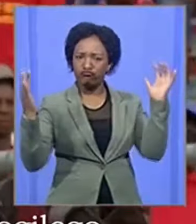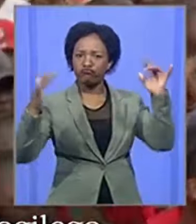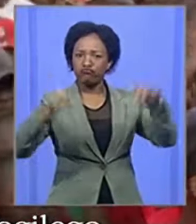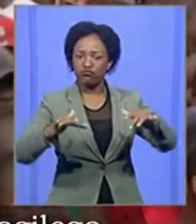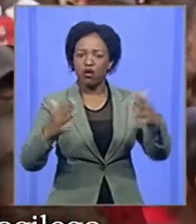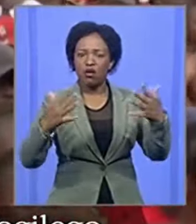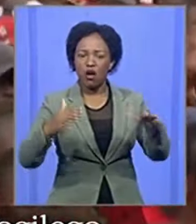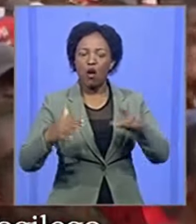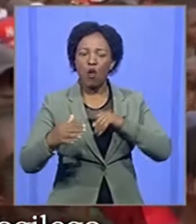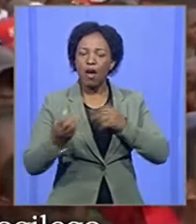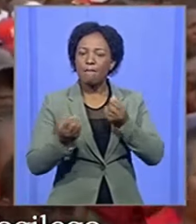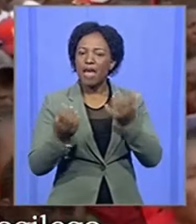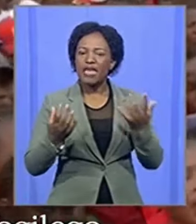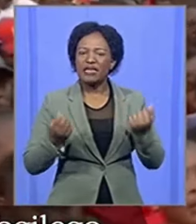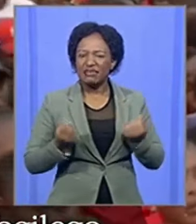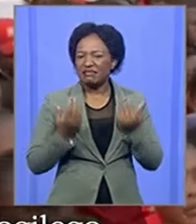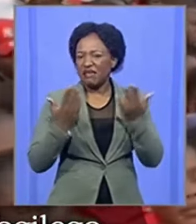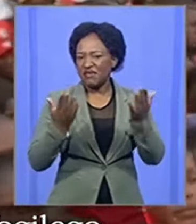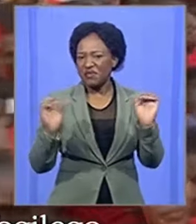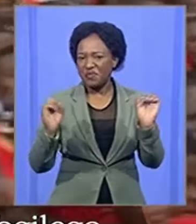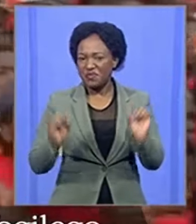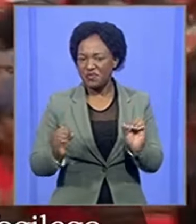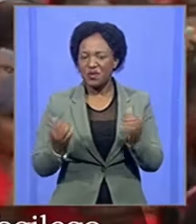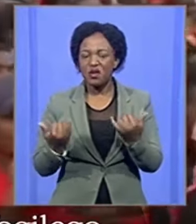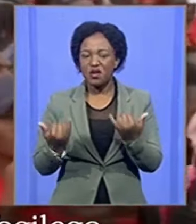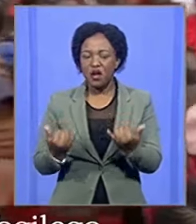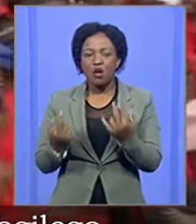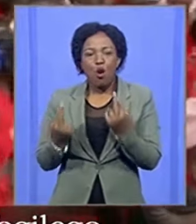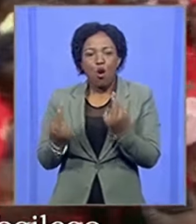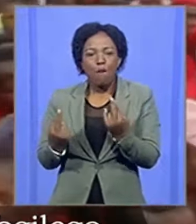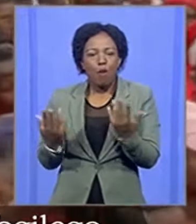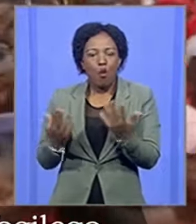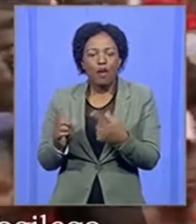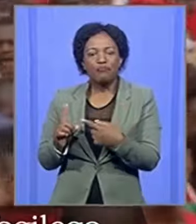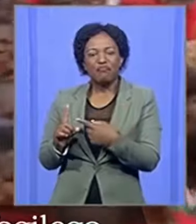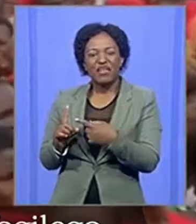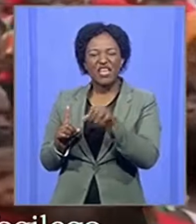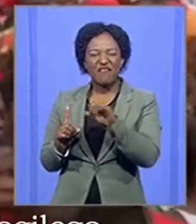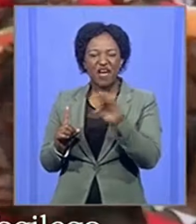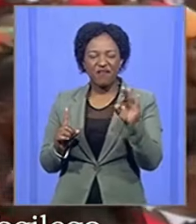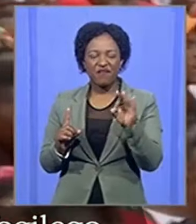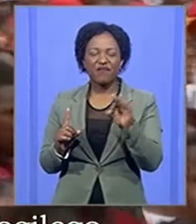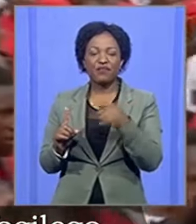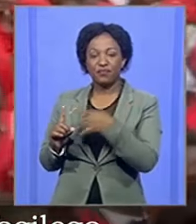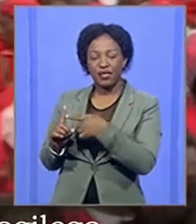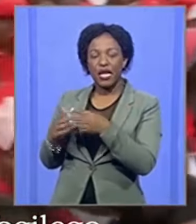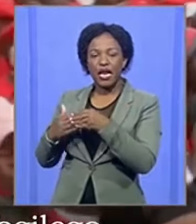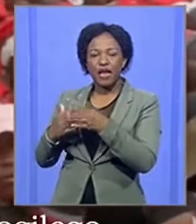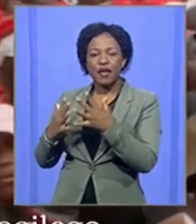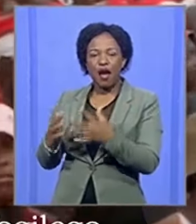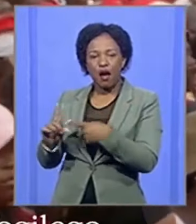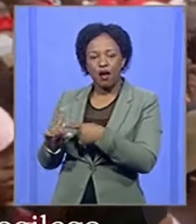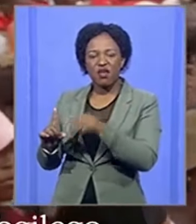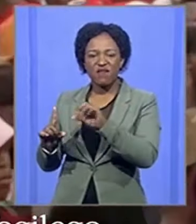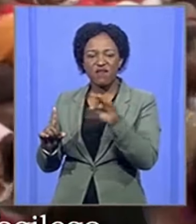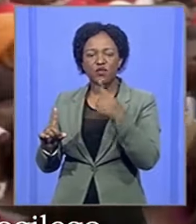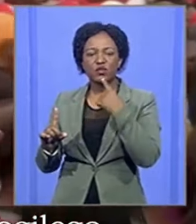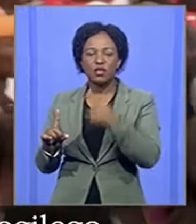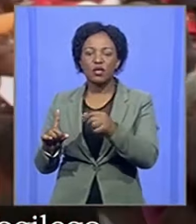kabo ya ditirelo, ba re tshepo ya bona ya mafelelo e go EFF. Moetapele wa EFF o re batho ba swanetše go tšea letšatši